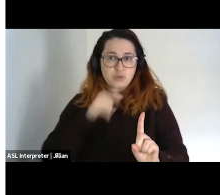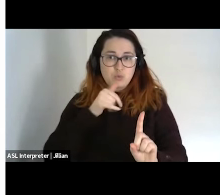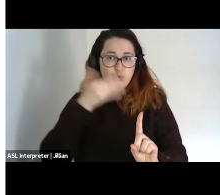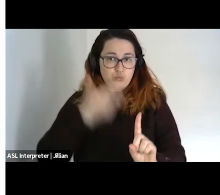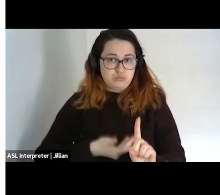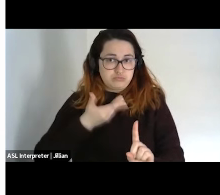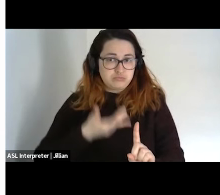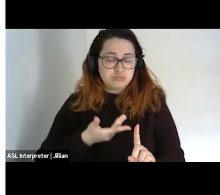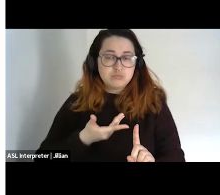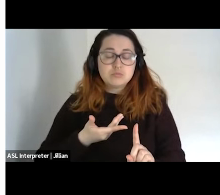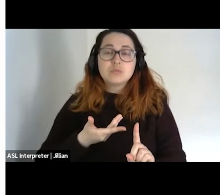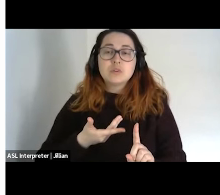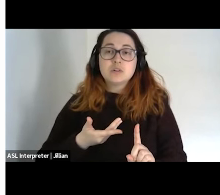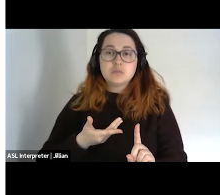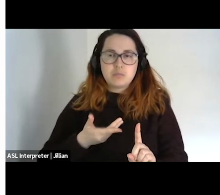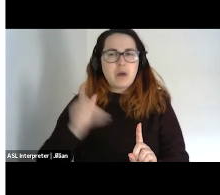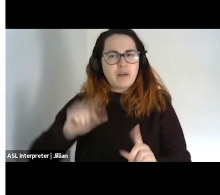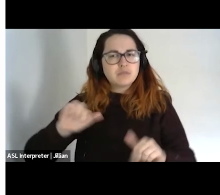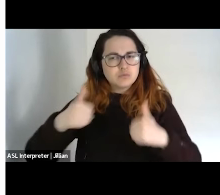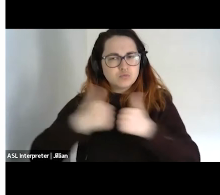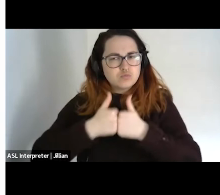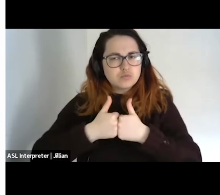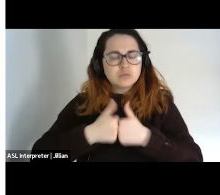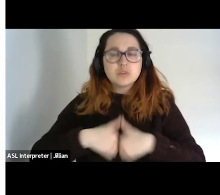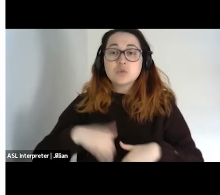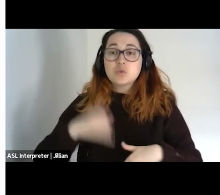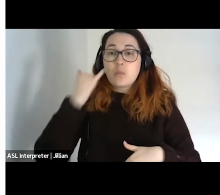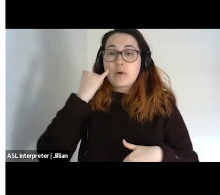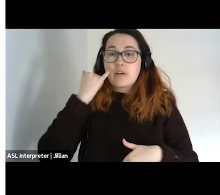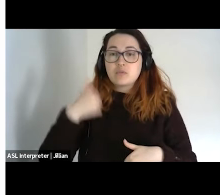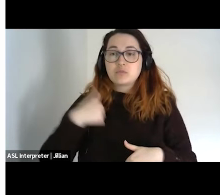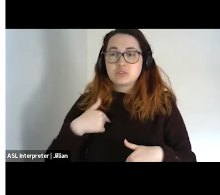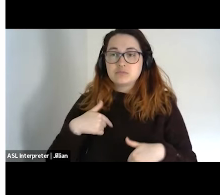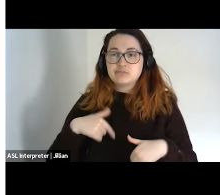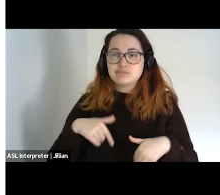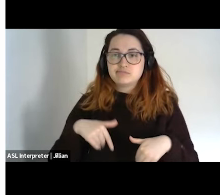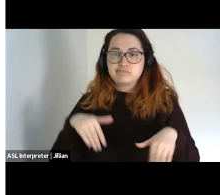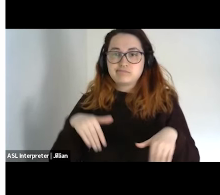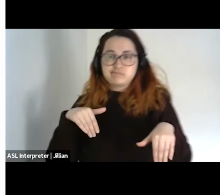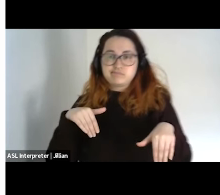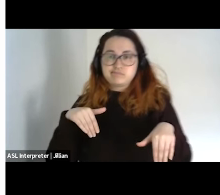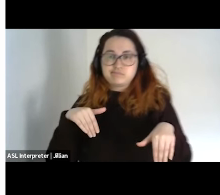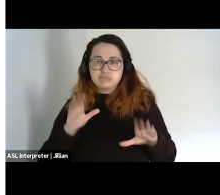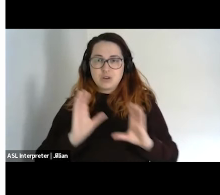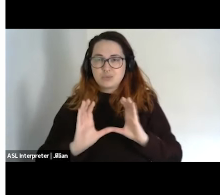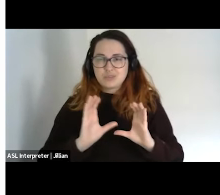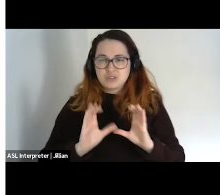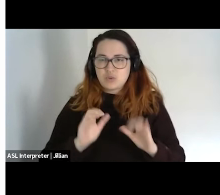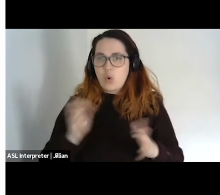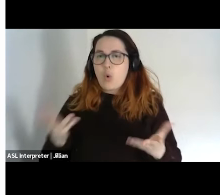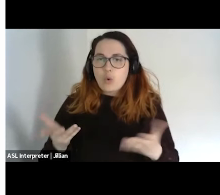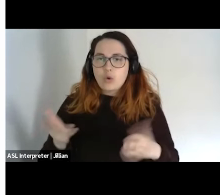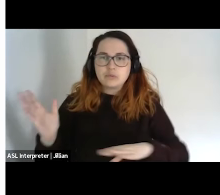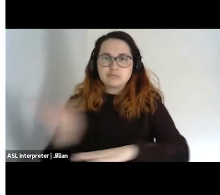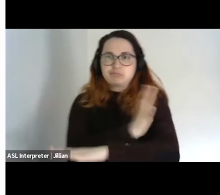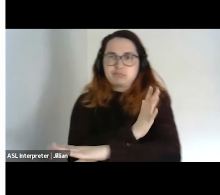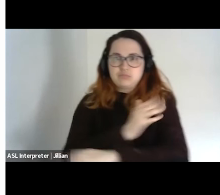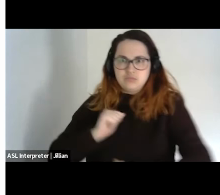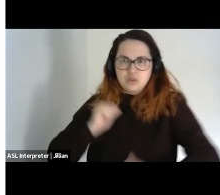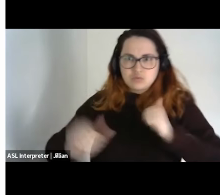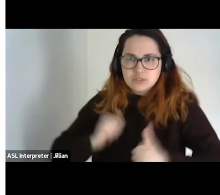as well. So if we take on a very passive approach to communication, or even a very aggressive approach to